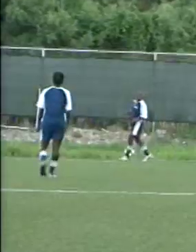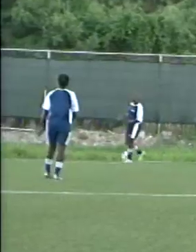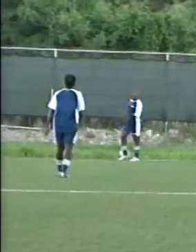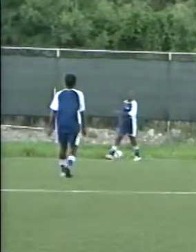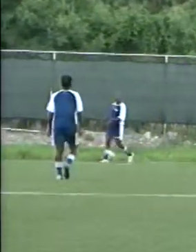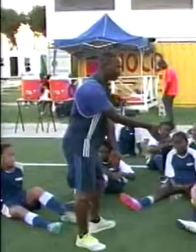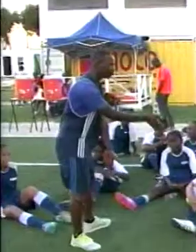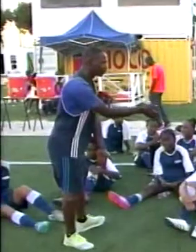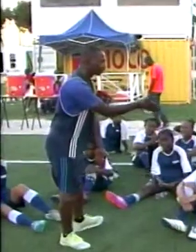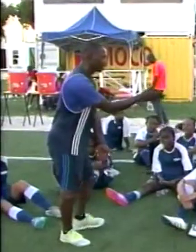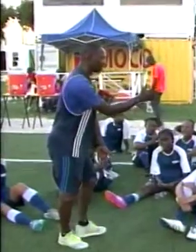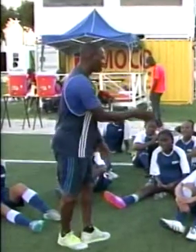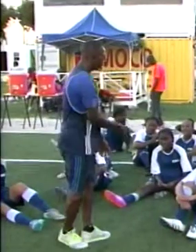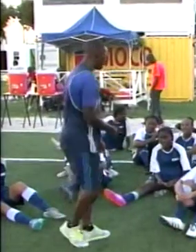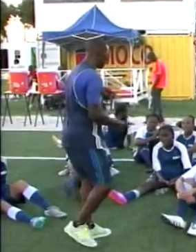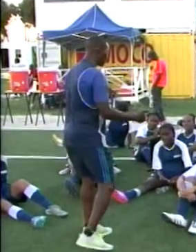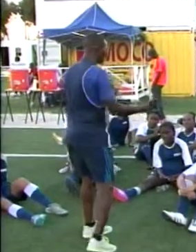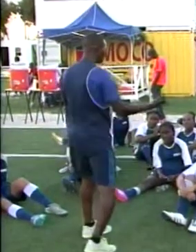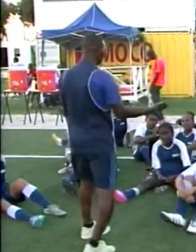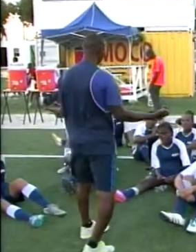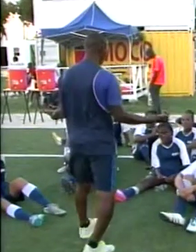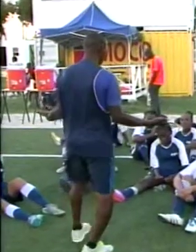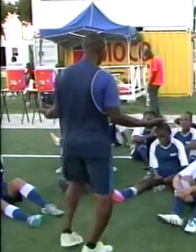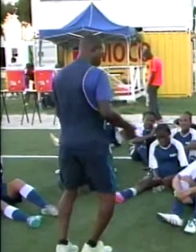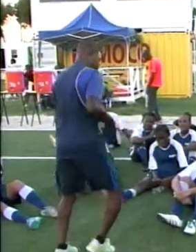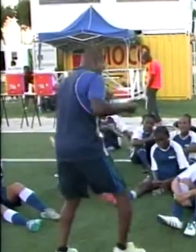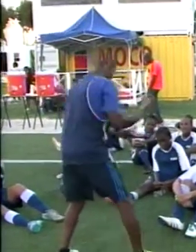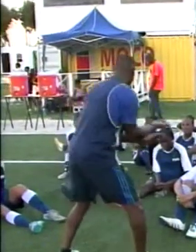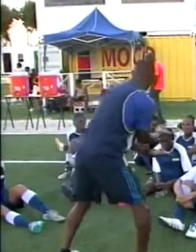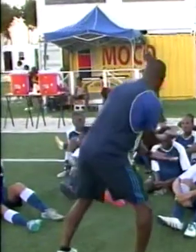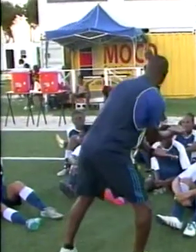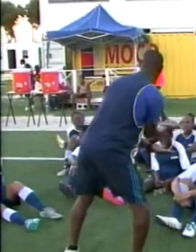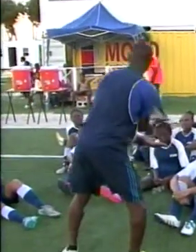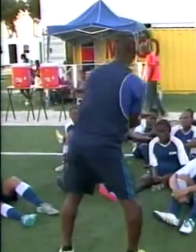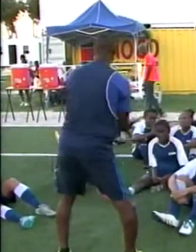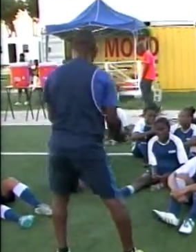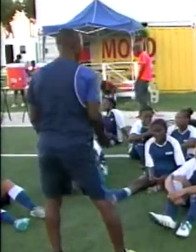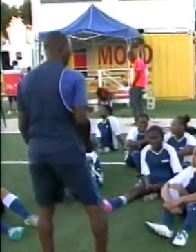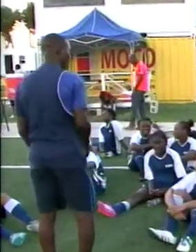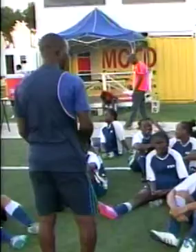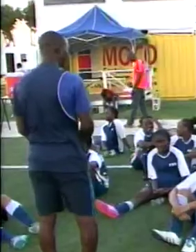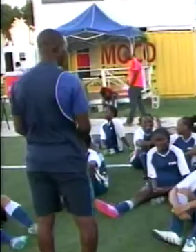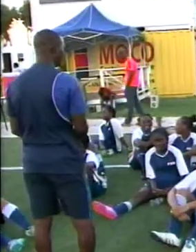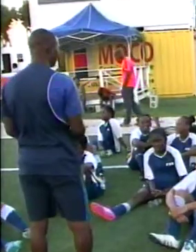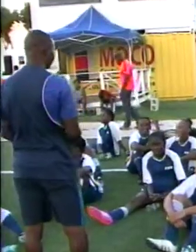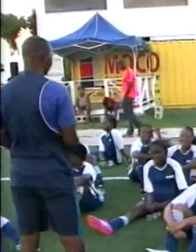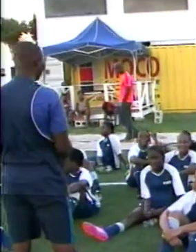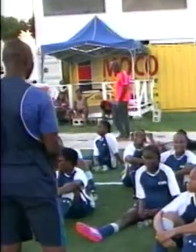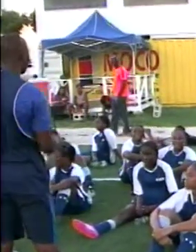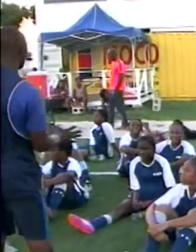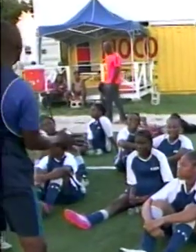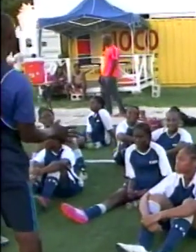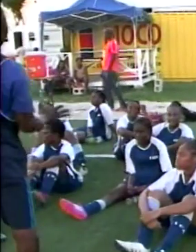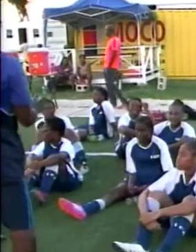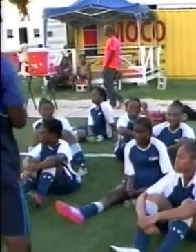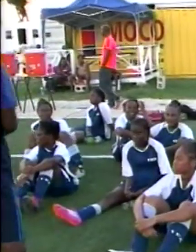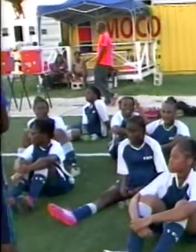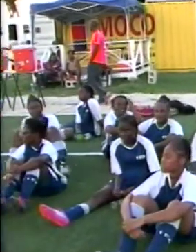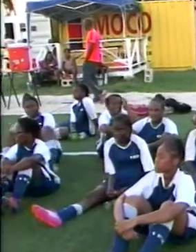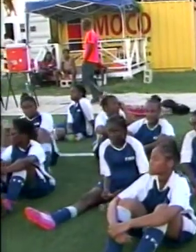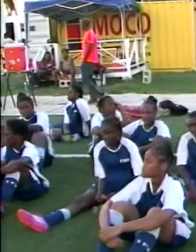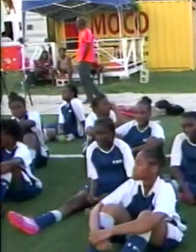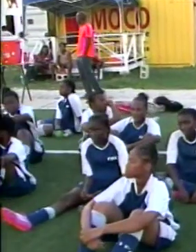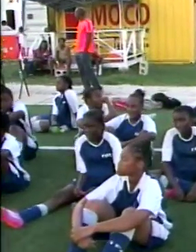and Trinidad and Tobago. The winner and the second place team will advance to the CONCACAF Women's Under-17 Championship slated